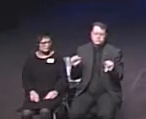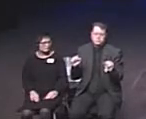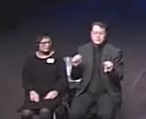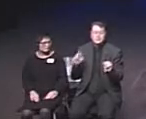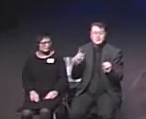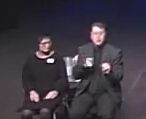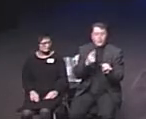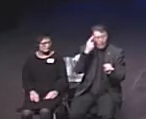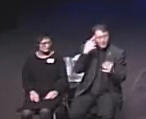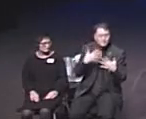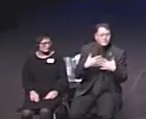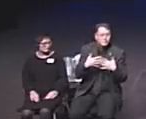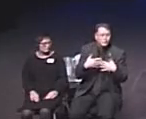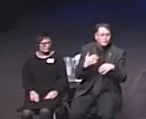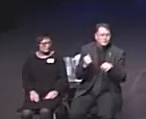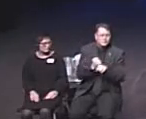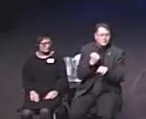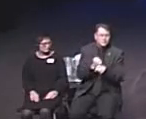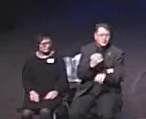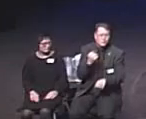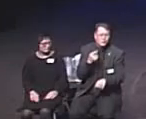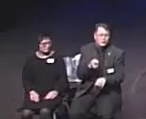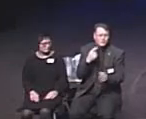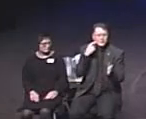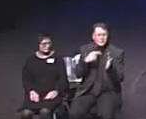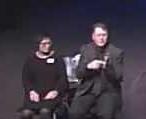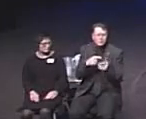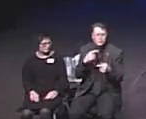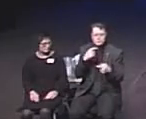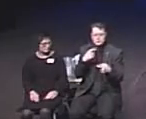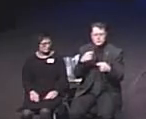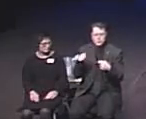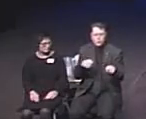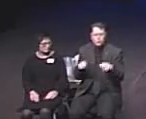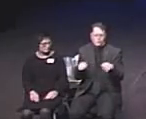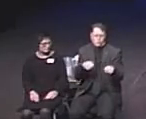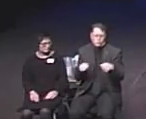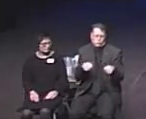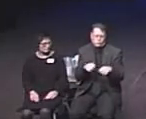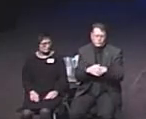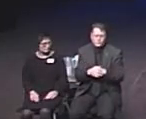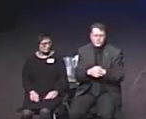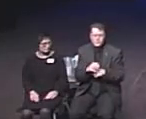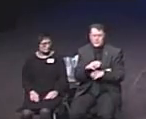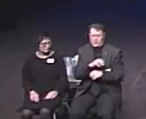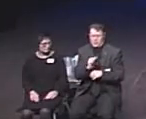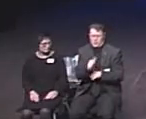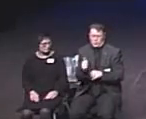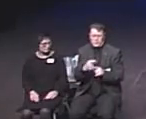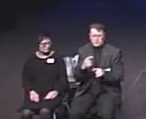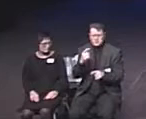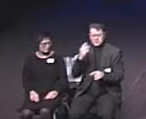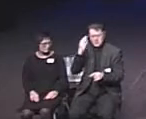brain. That's what is nowadays called plasticity or neuroplasticity, where everybody should